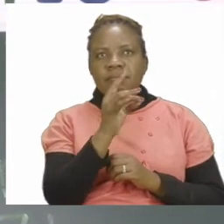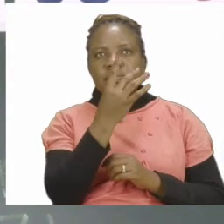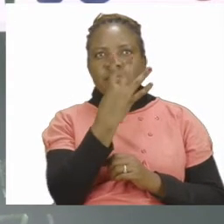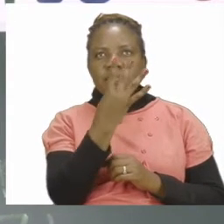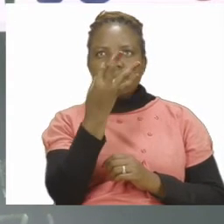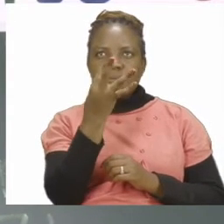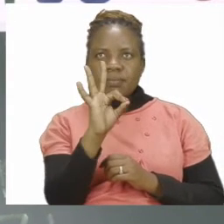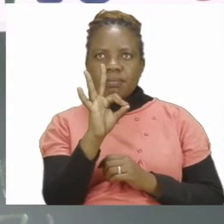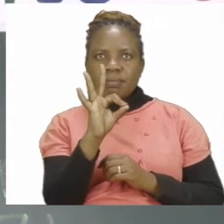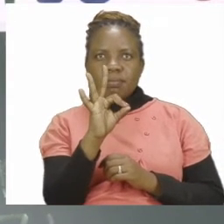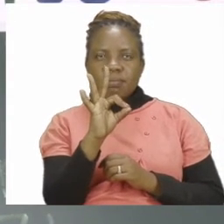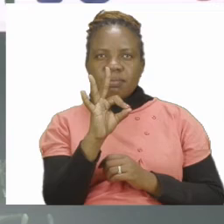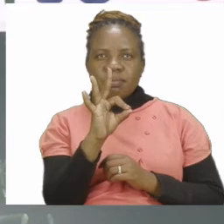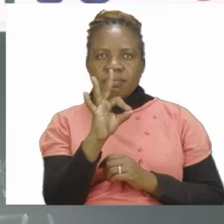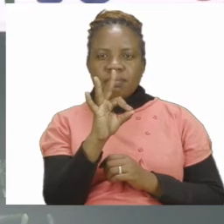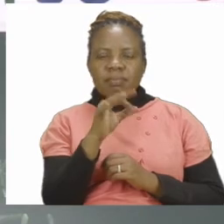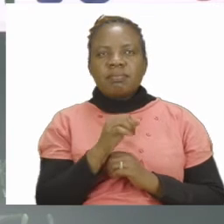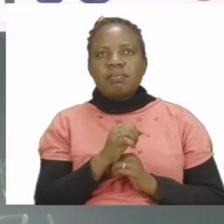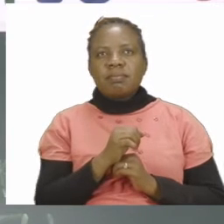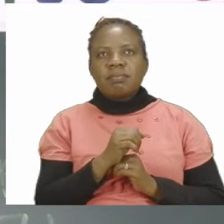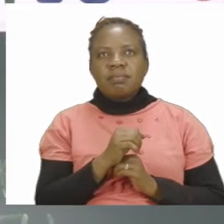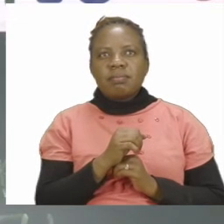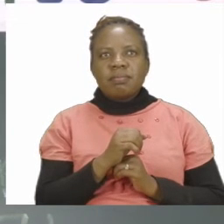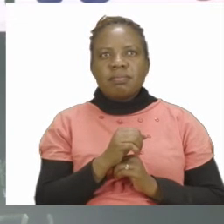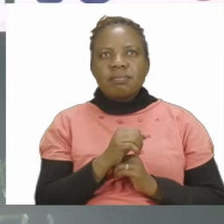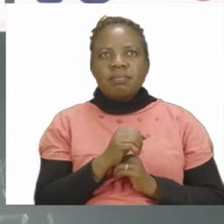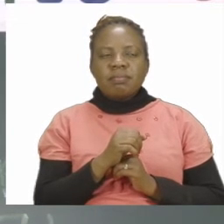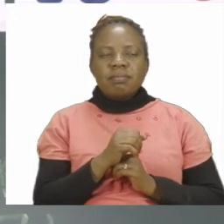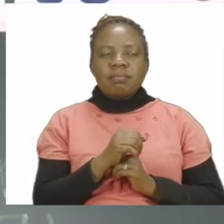849. Listen carefully also to what it sounds like.